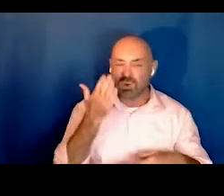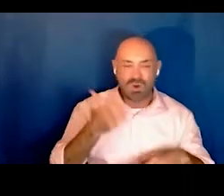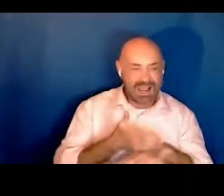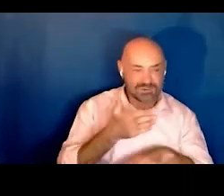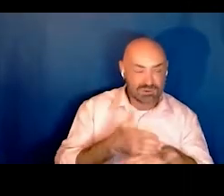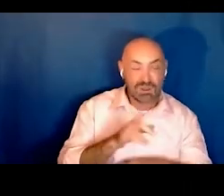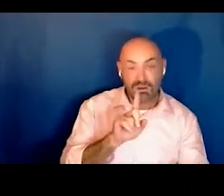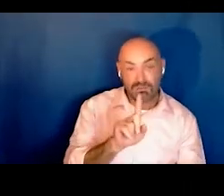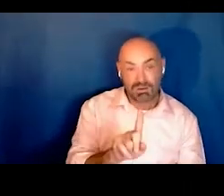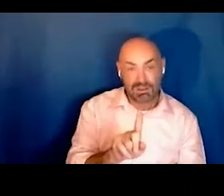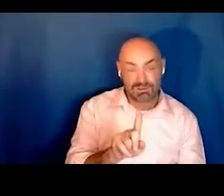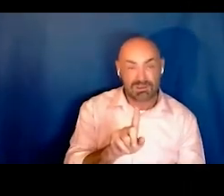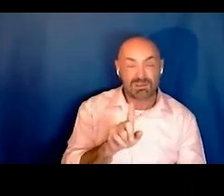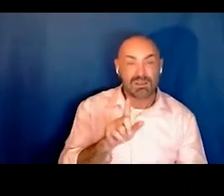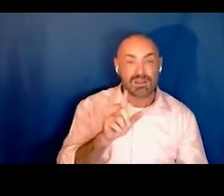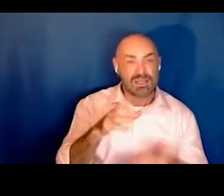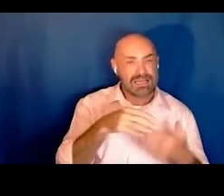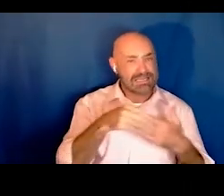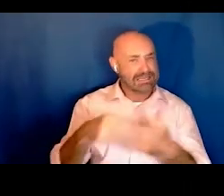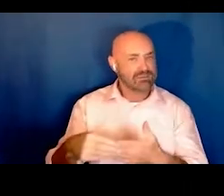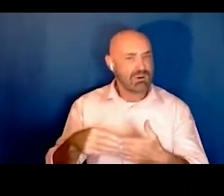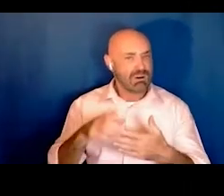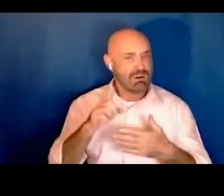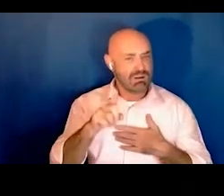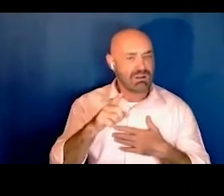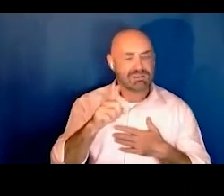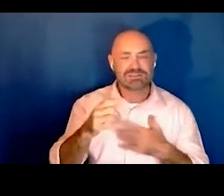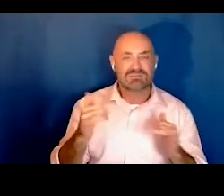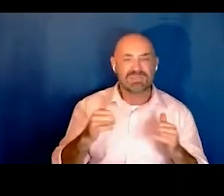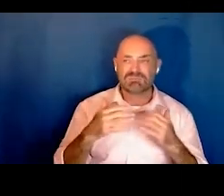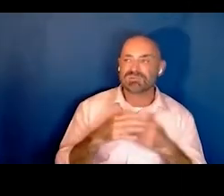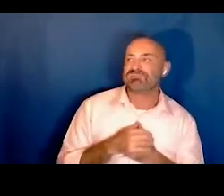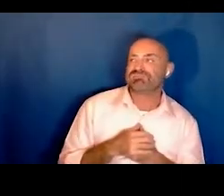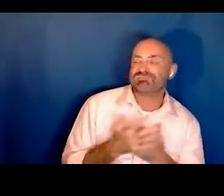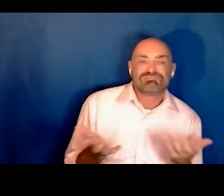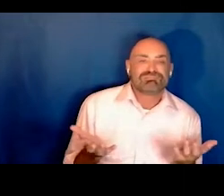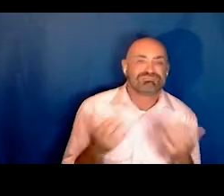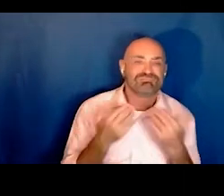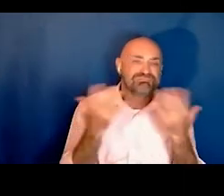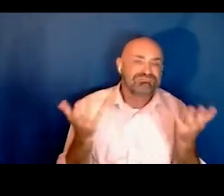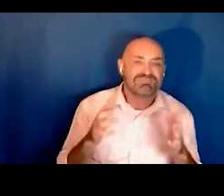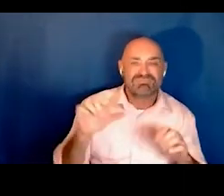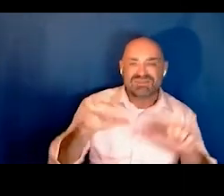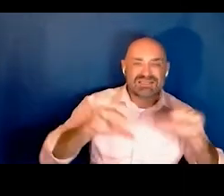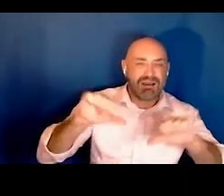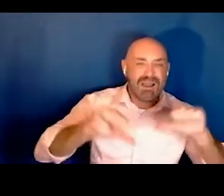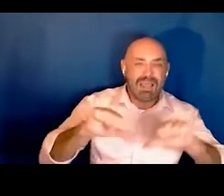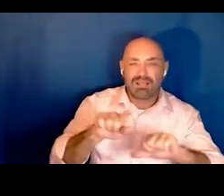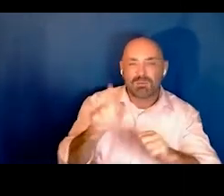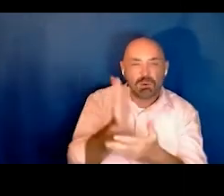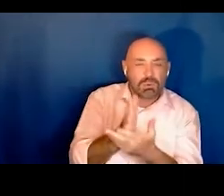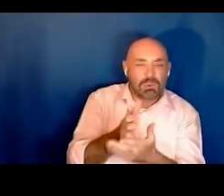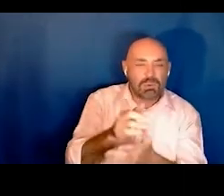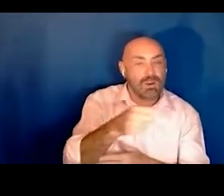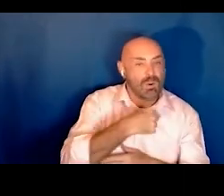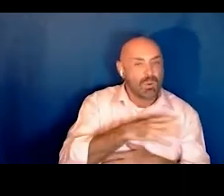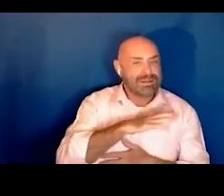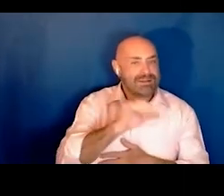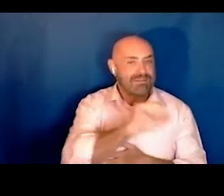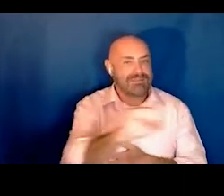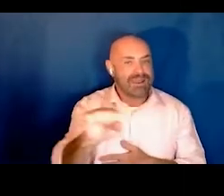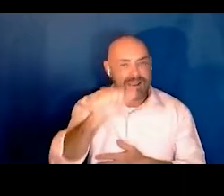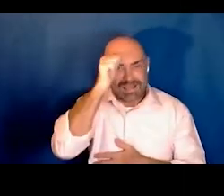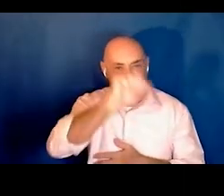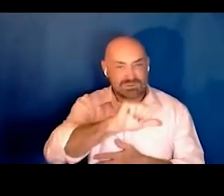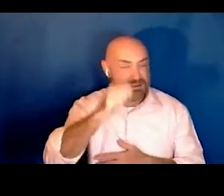in our communities, particularly leaders, are sometimes underwhelmed with denial and disavowal, we need the expertise of mental health